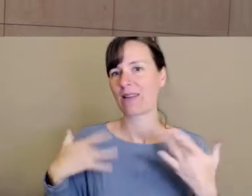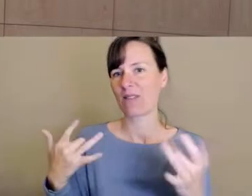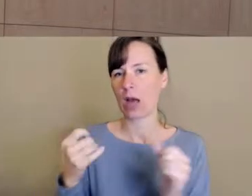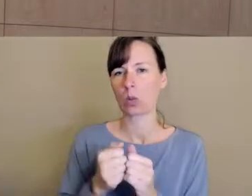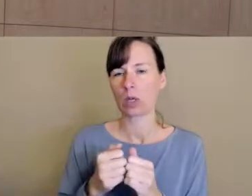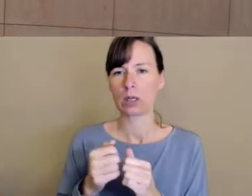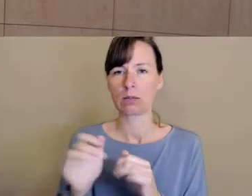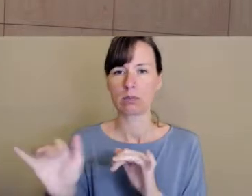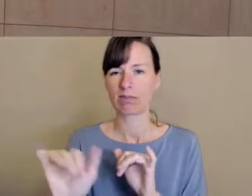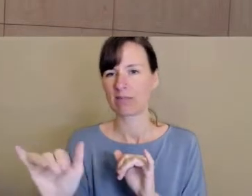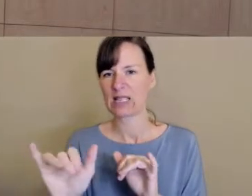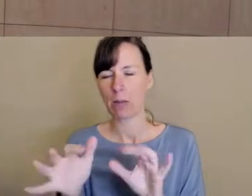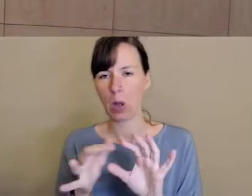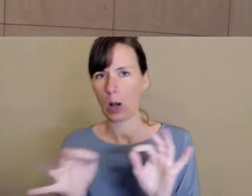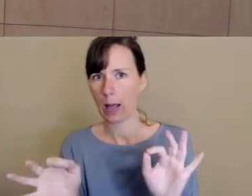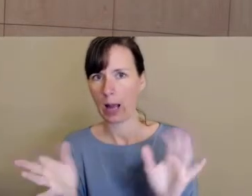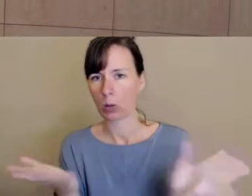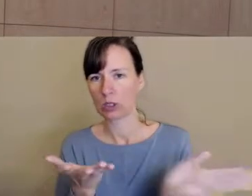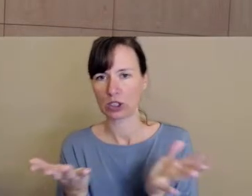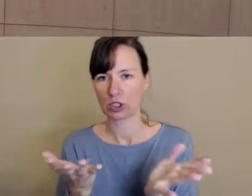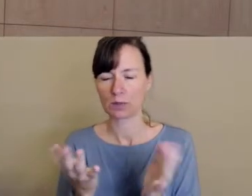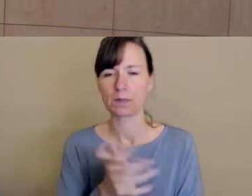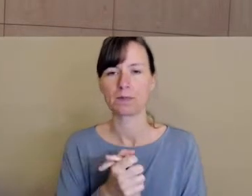So, yes.